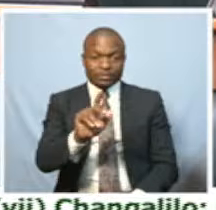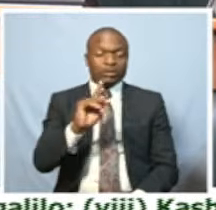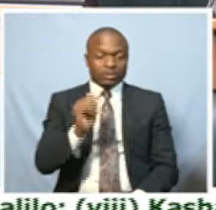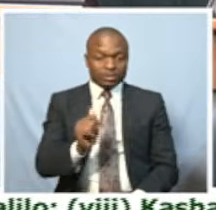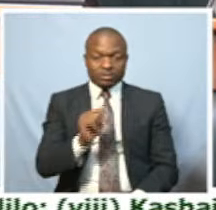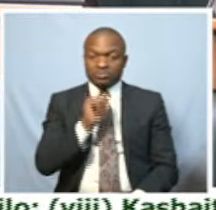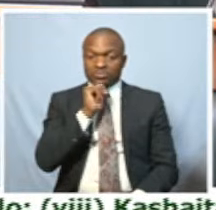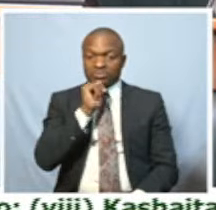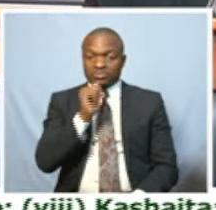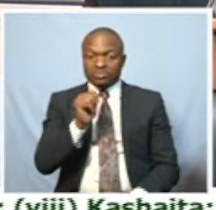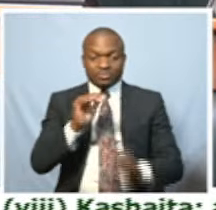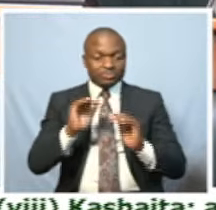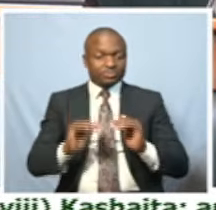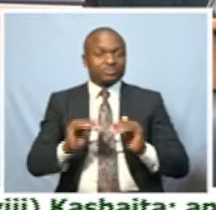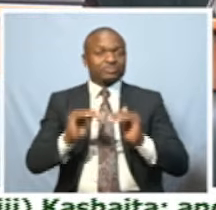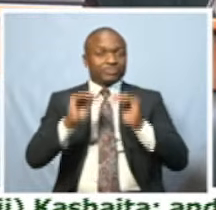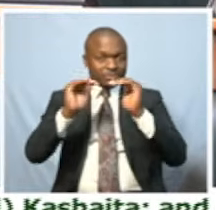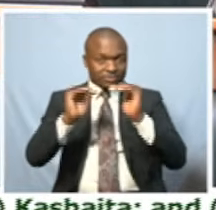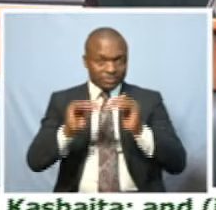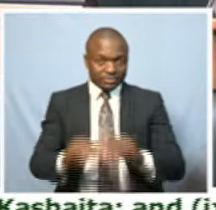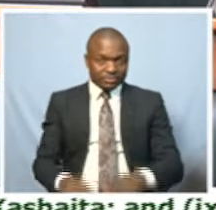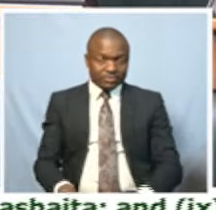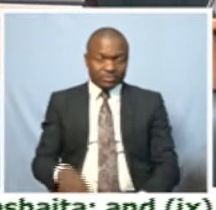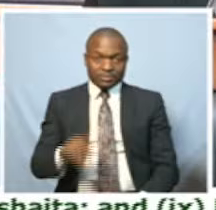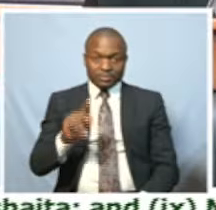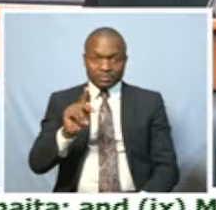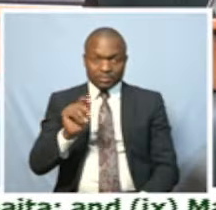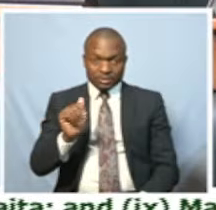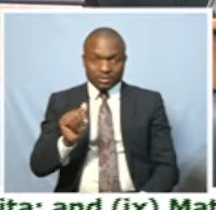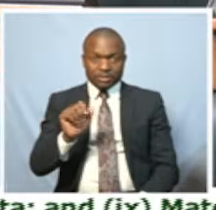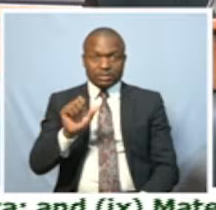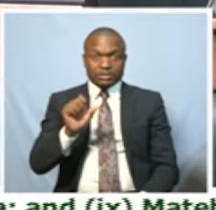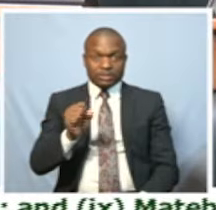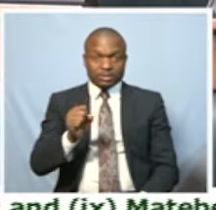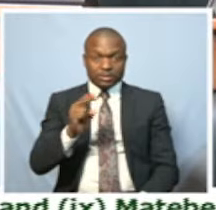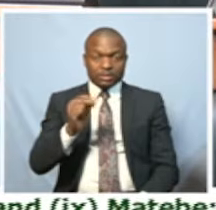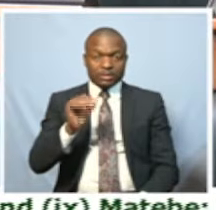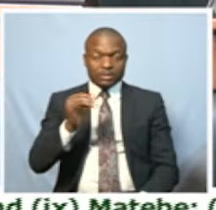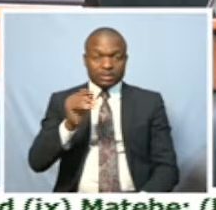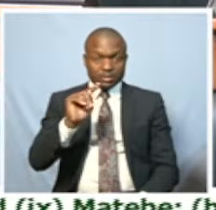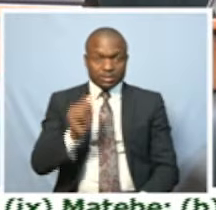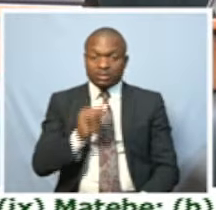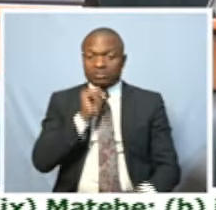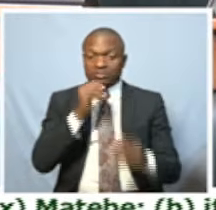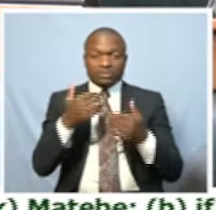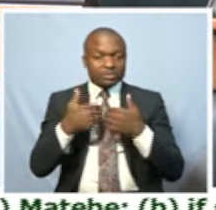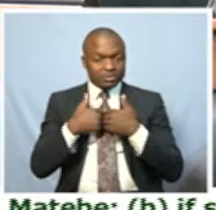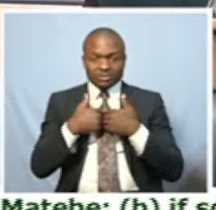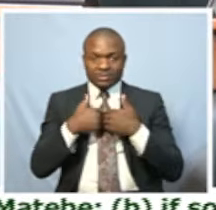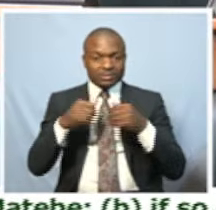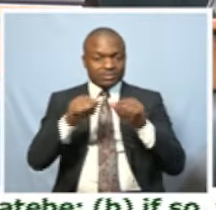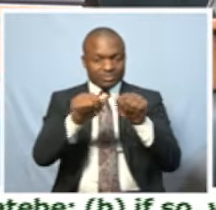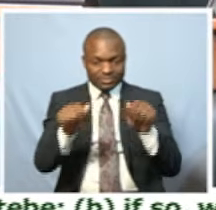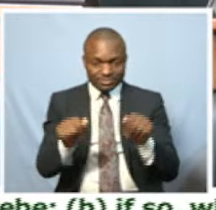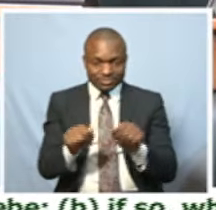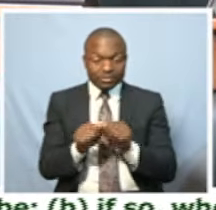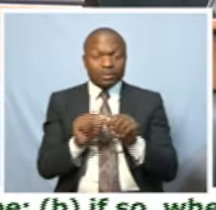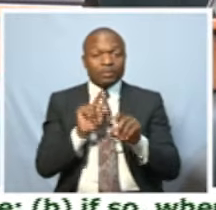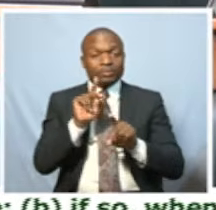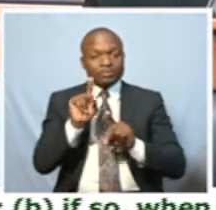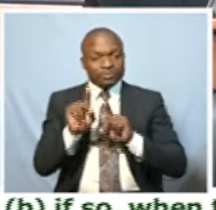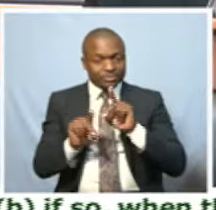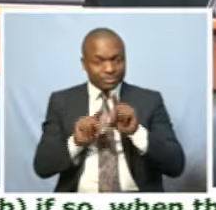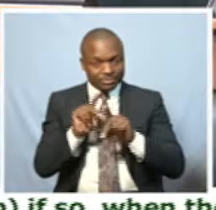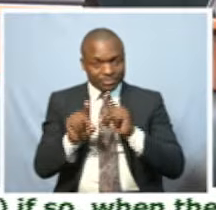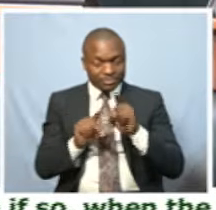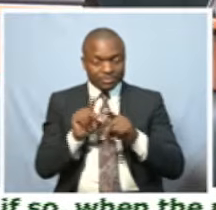not yet been upgraded. Kashaita, in fact, Honorable Minister, doesn't even have a site of its own. And our people